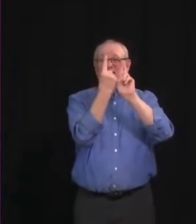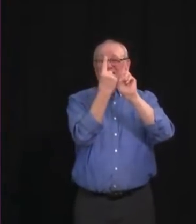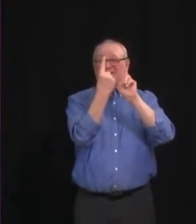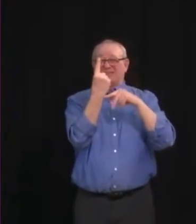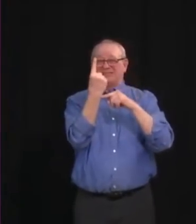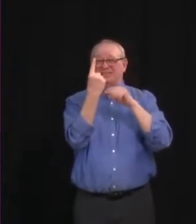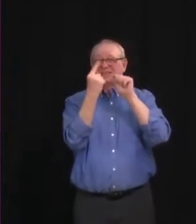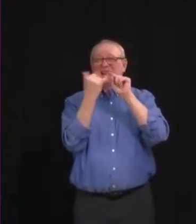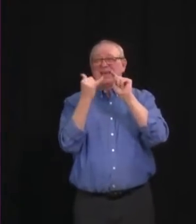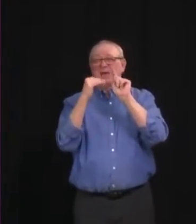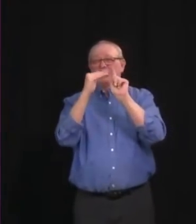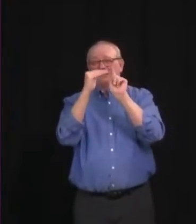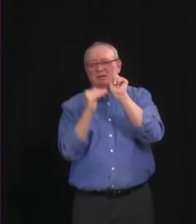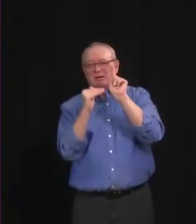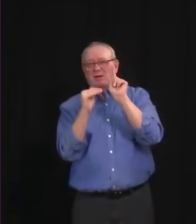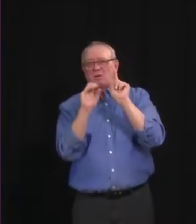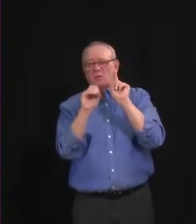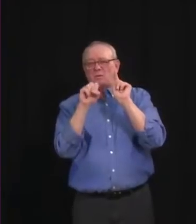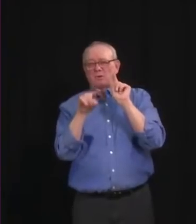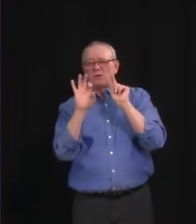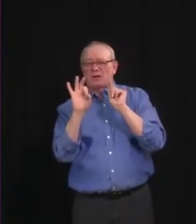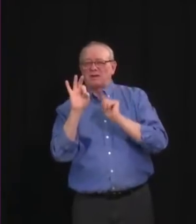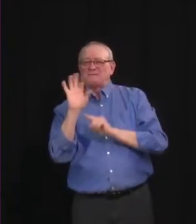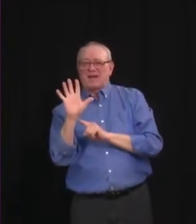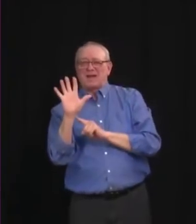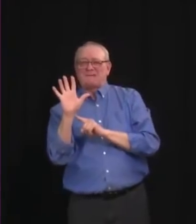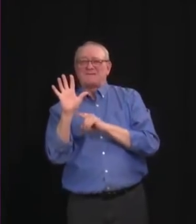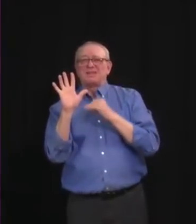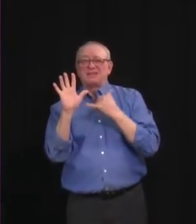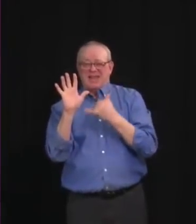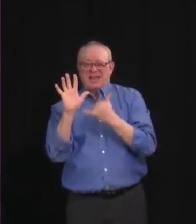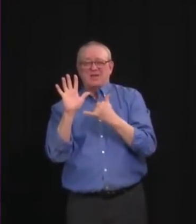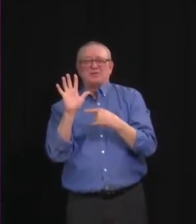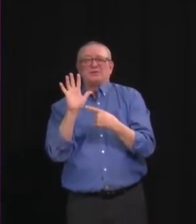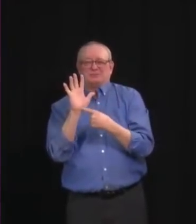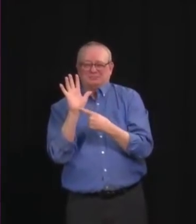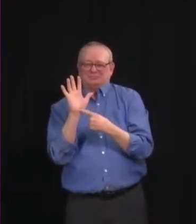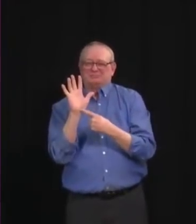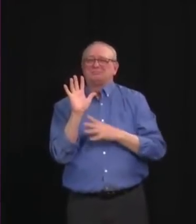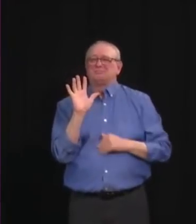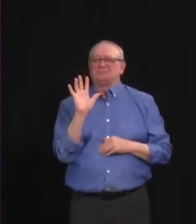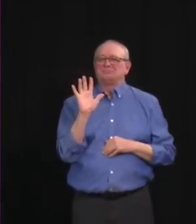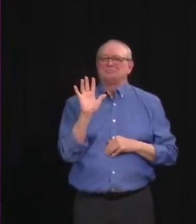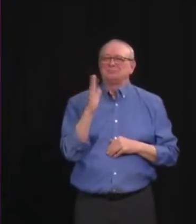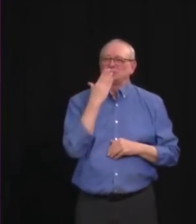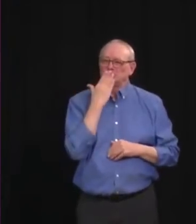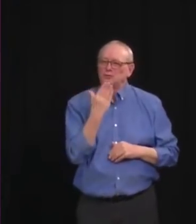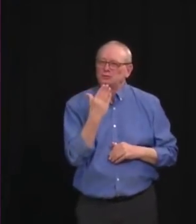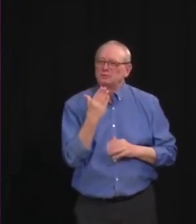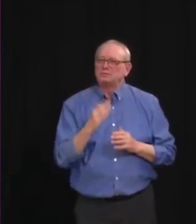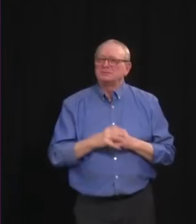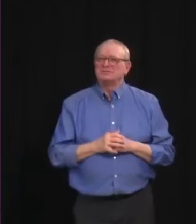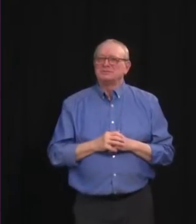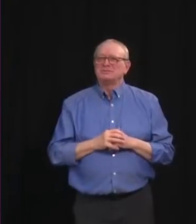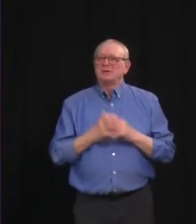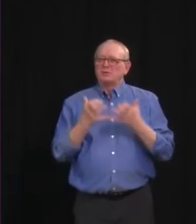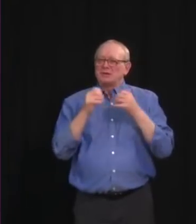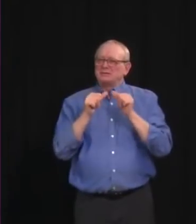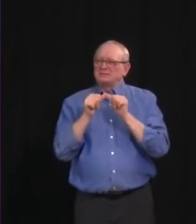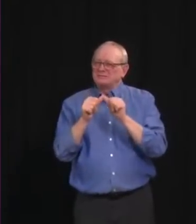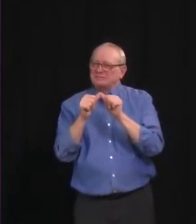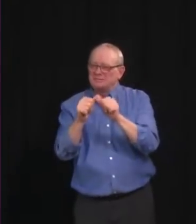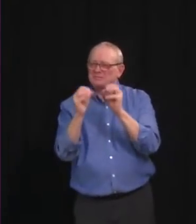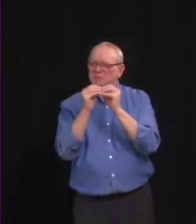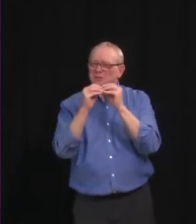seeing to a continued downwards trend. There are currently active alerts or outbreaks in 251 schools, or